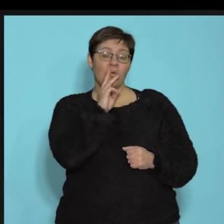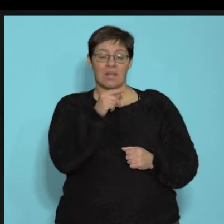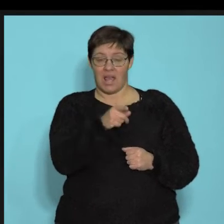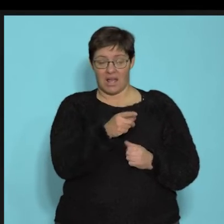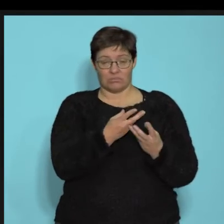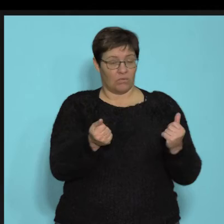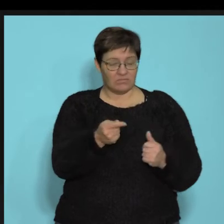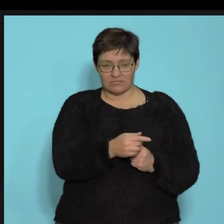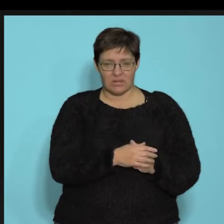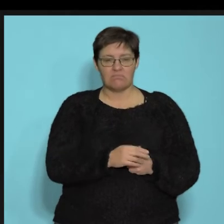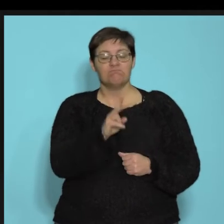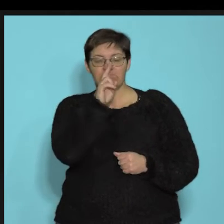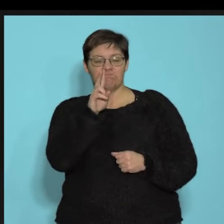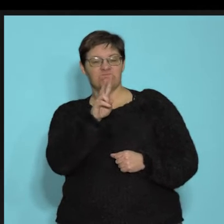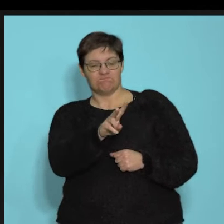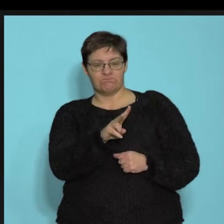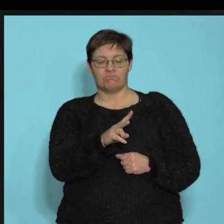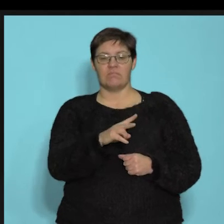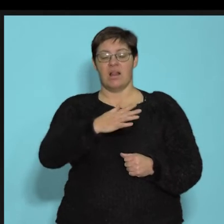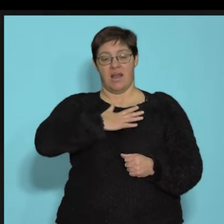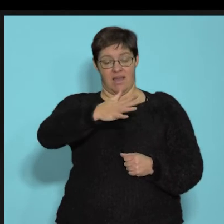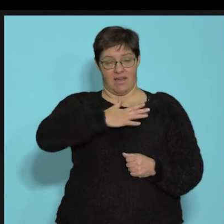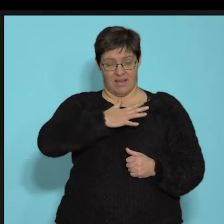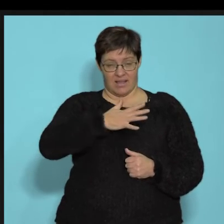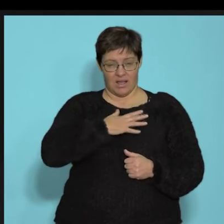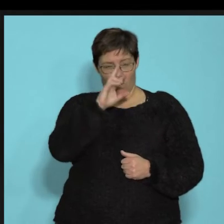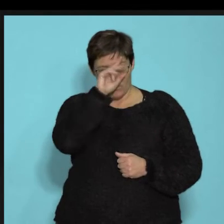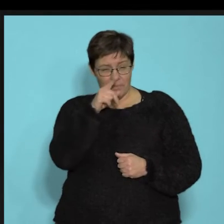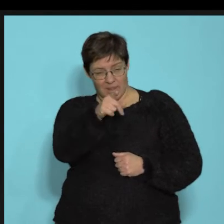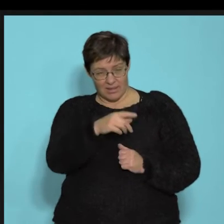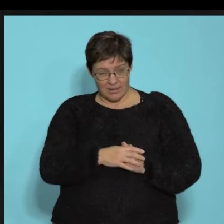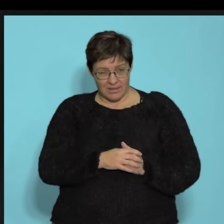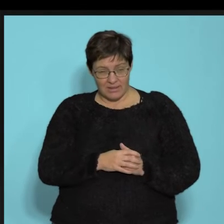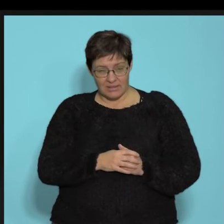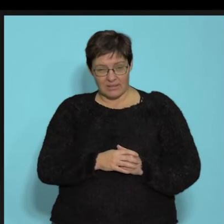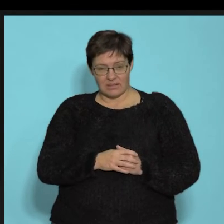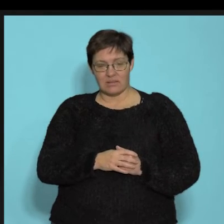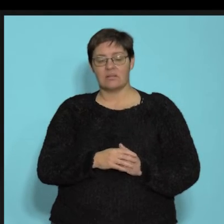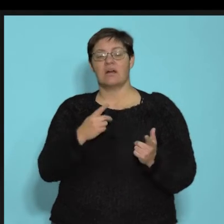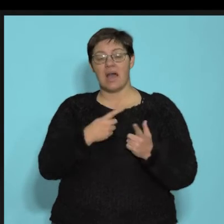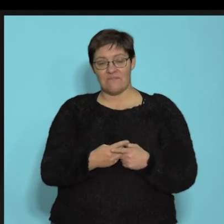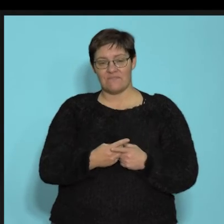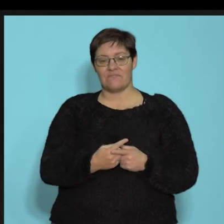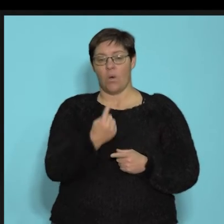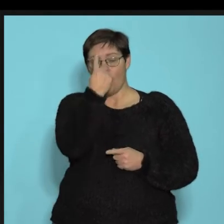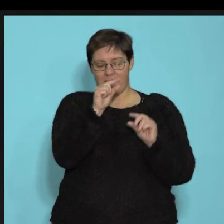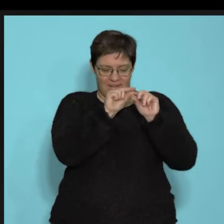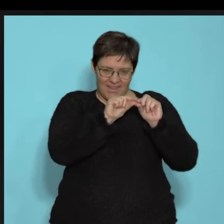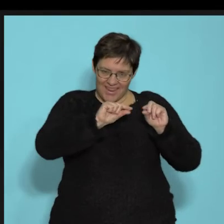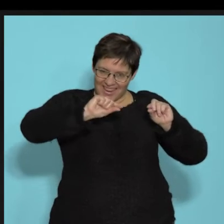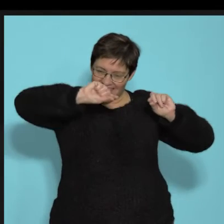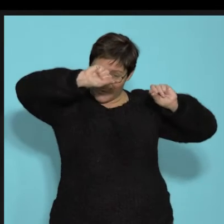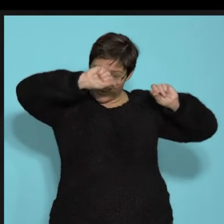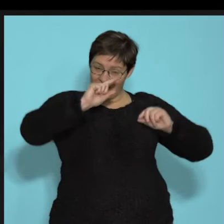water, but you see when we looked at the lungs, can you remember they had a pleural